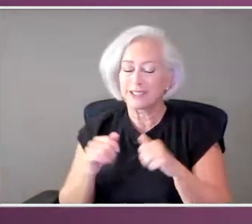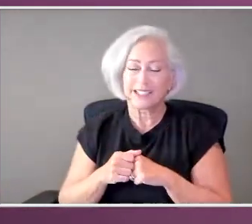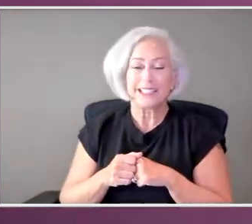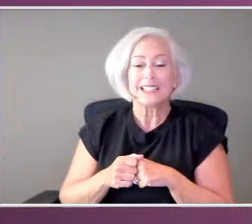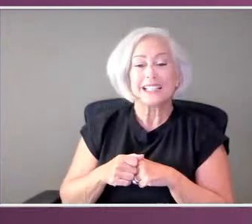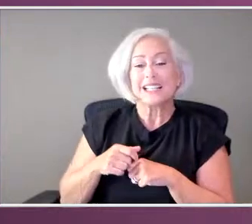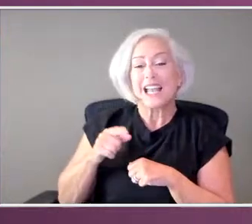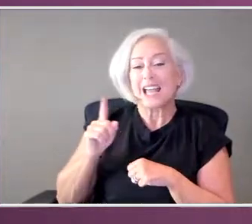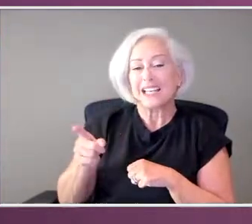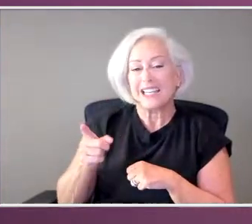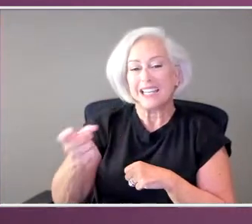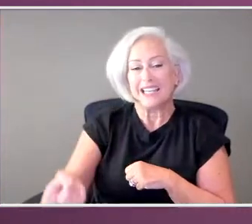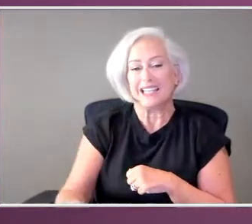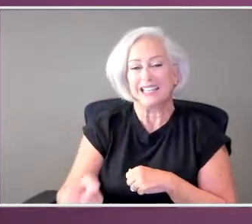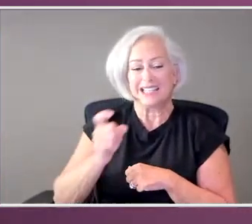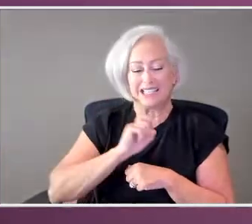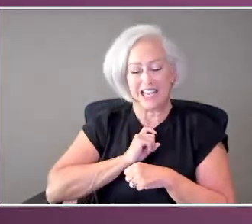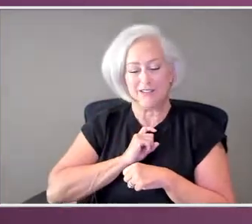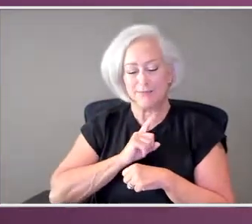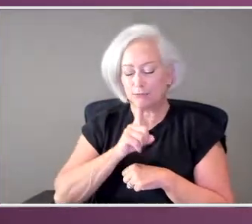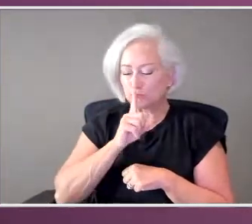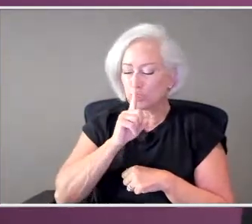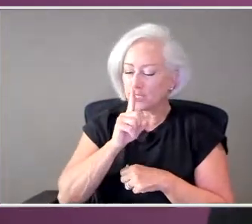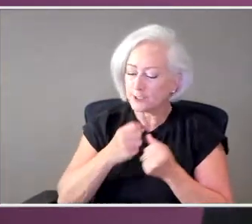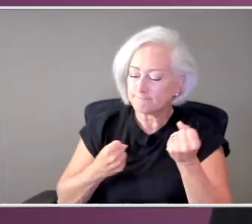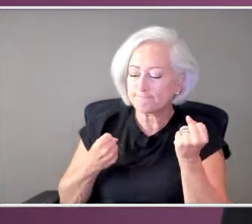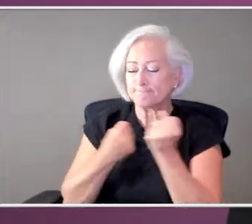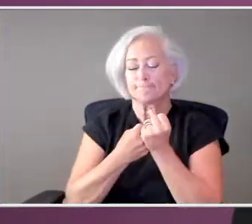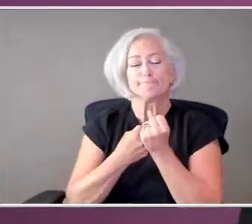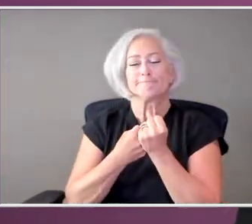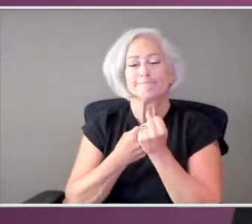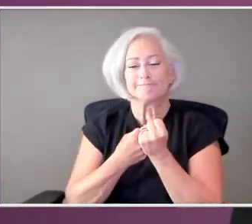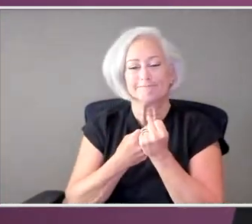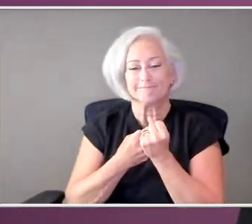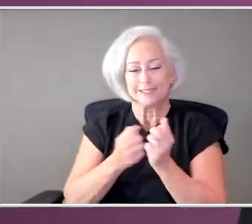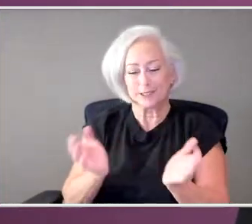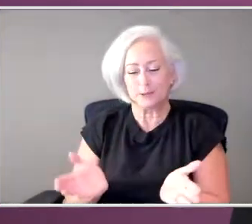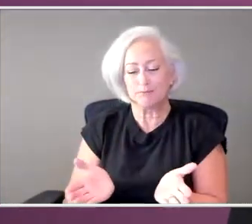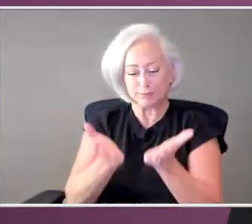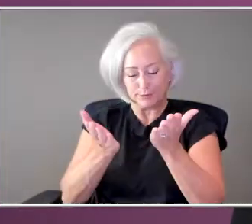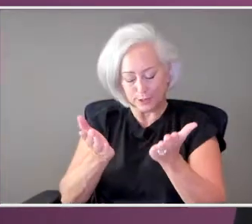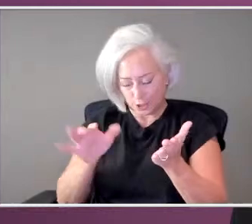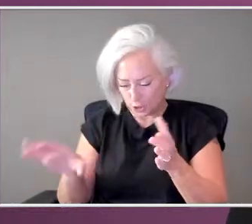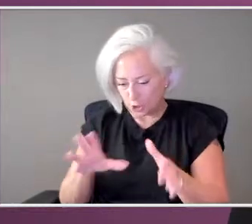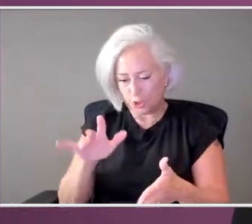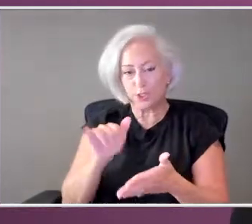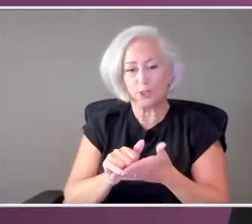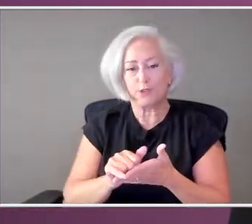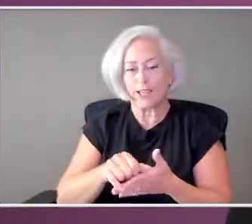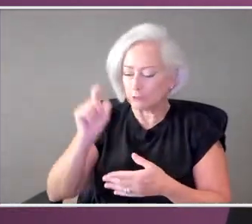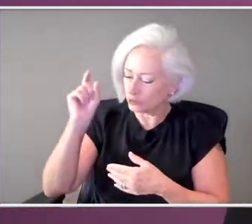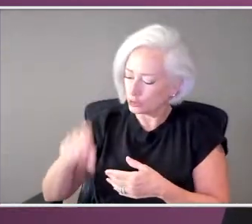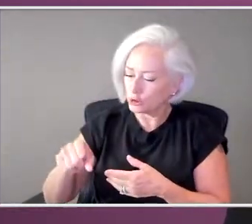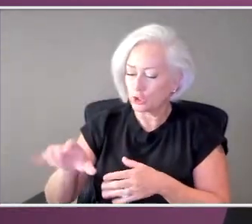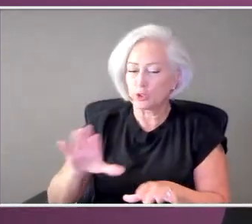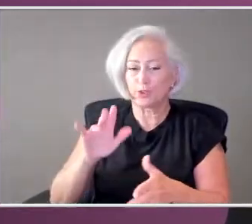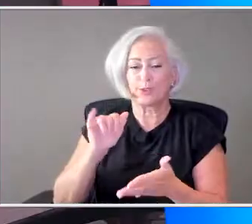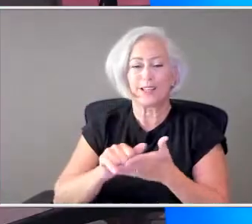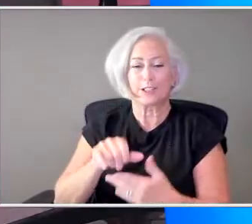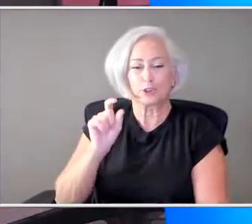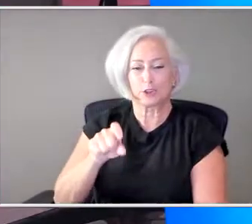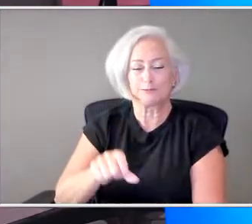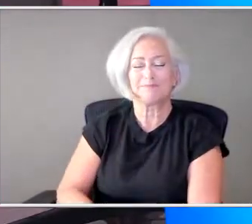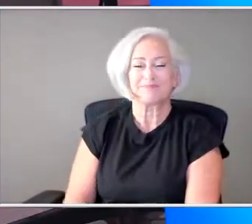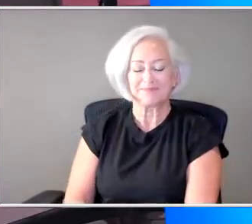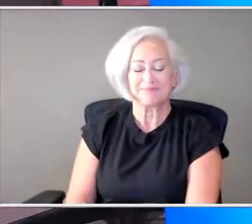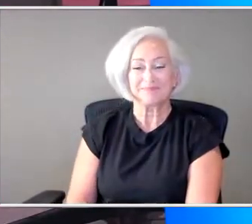gave me that extra, push, that extra bump, saying, absolutely, this is what this is what you need to do. So, and I